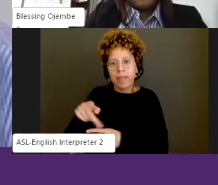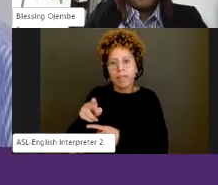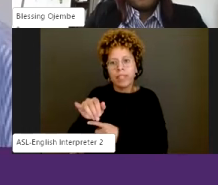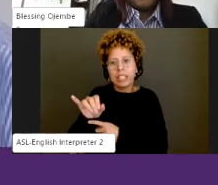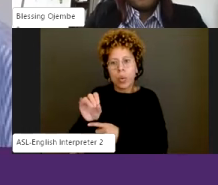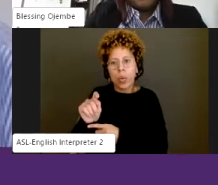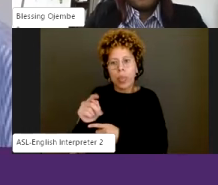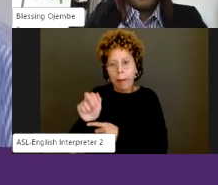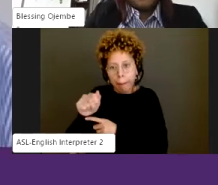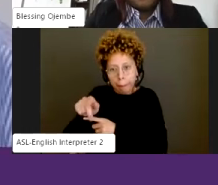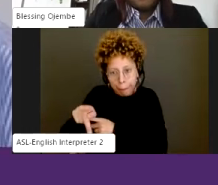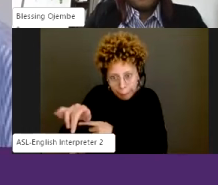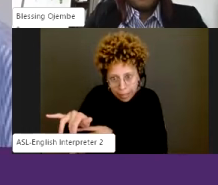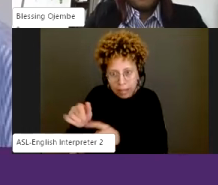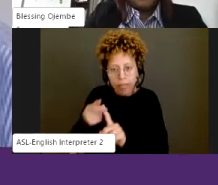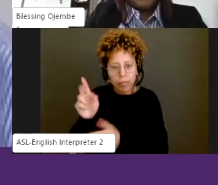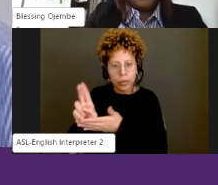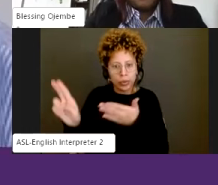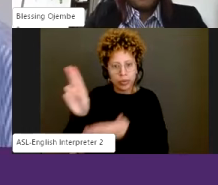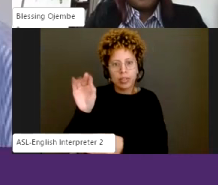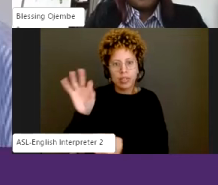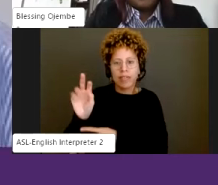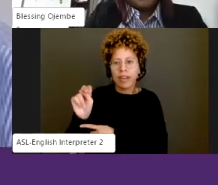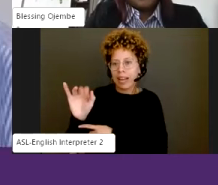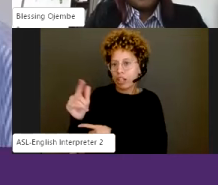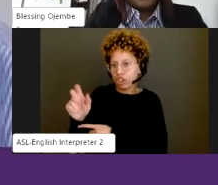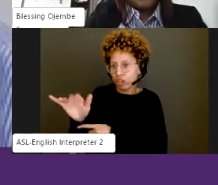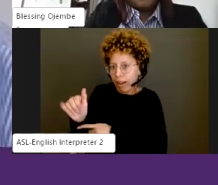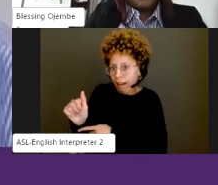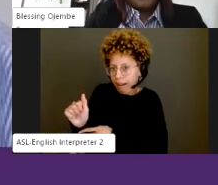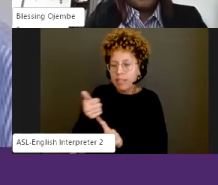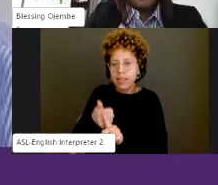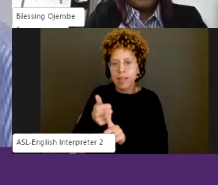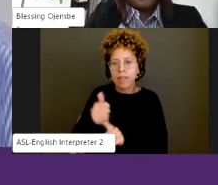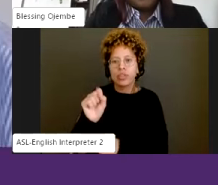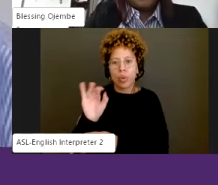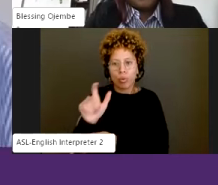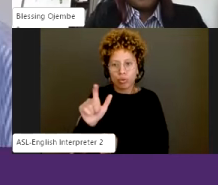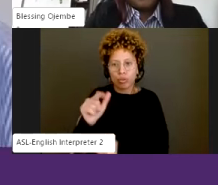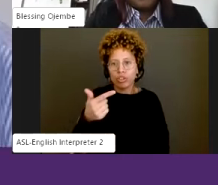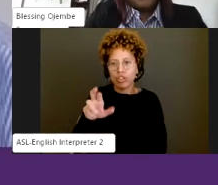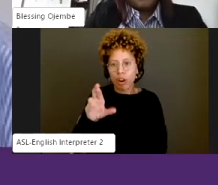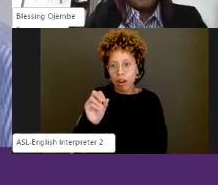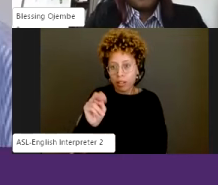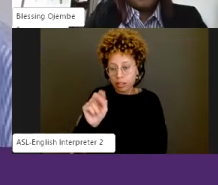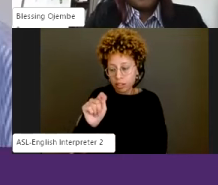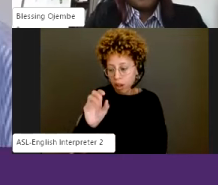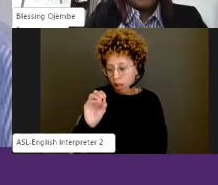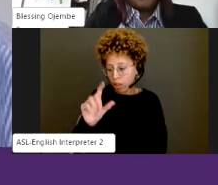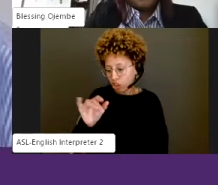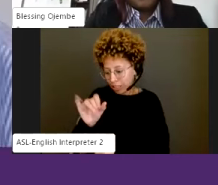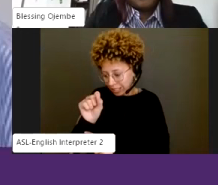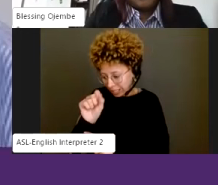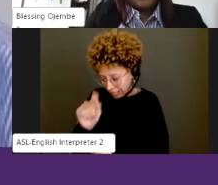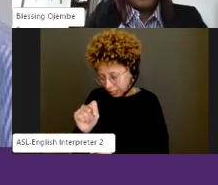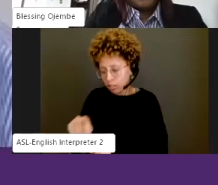physiotherapy from the University of Nigeria. He's a social gerontologist and a rehabilitation